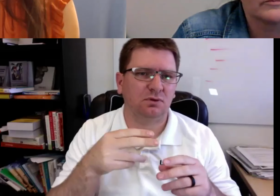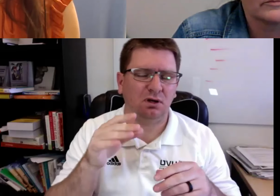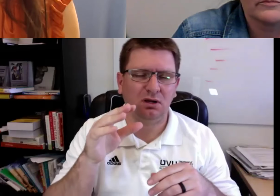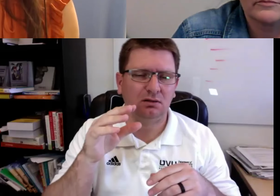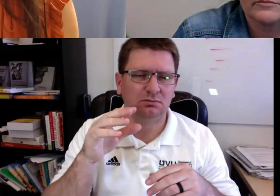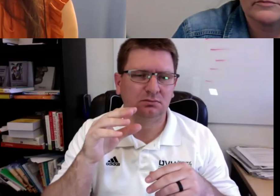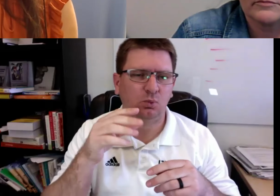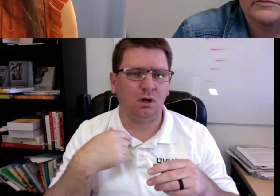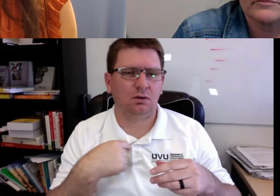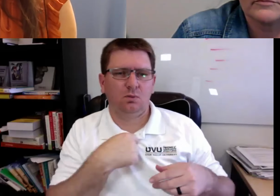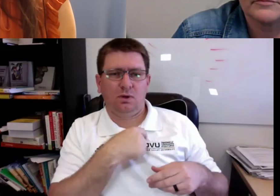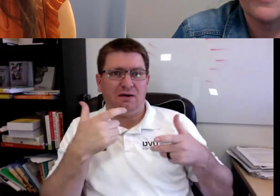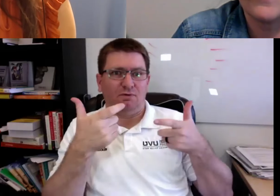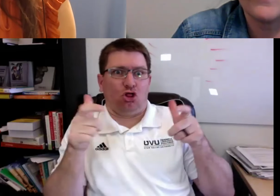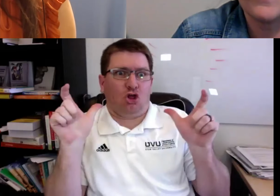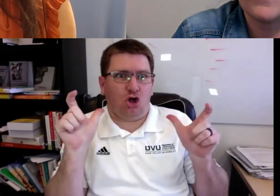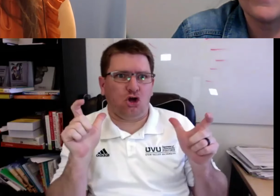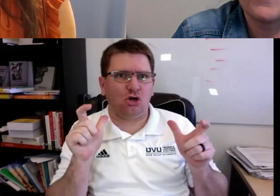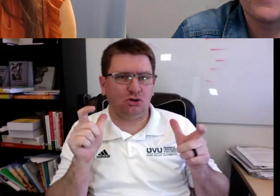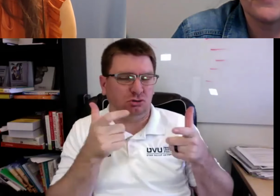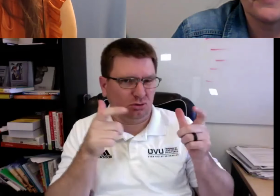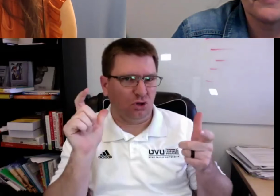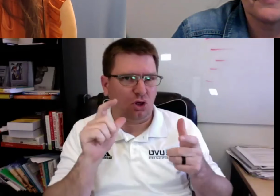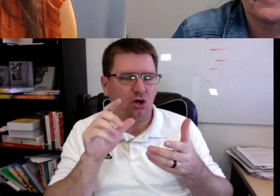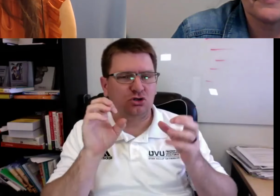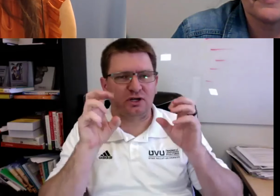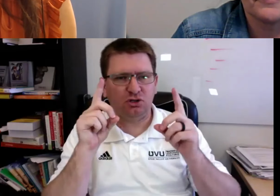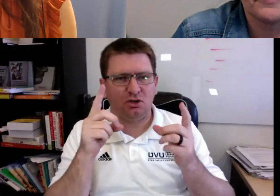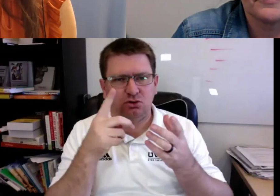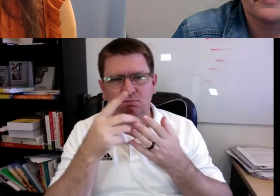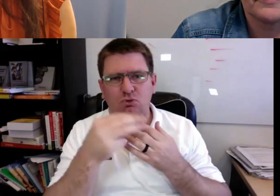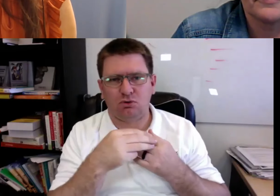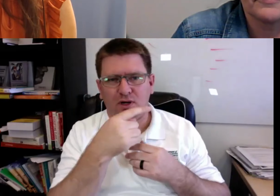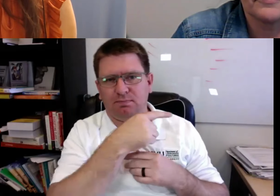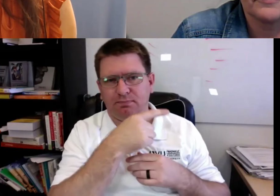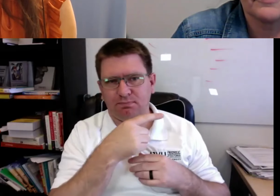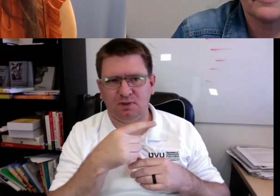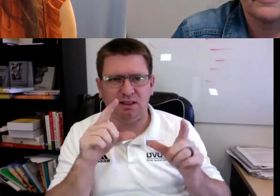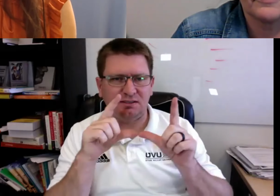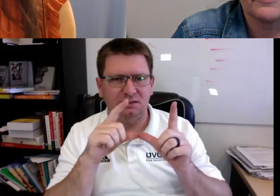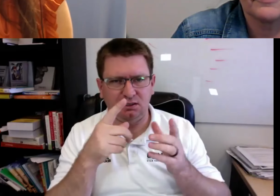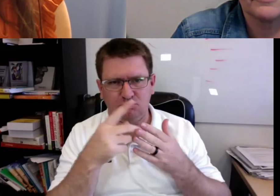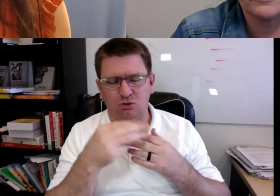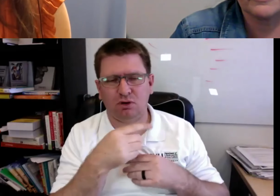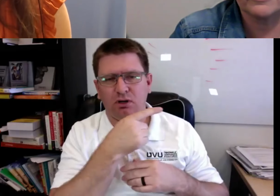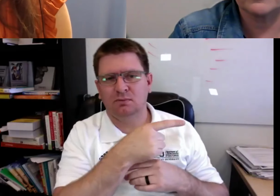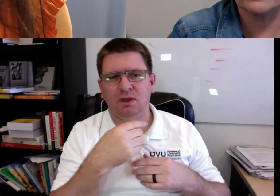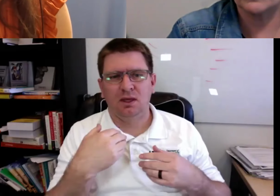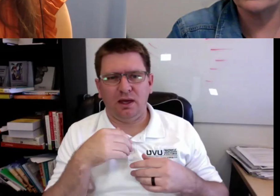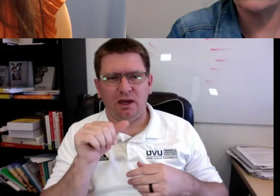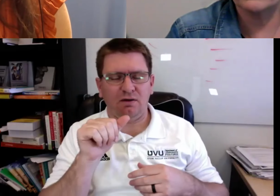I want to say yes. We do have a large educational